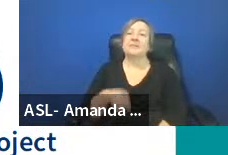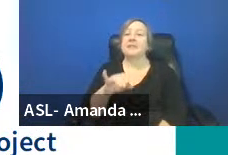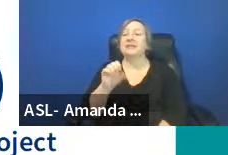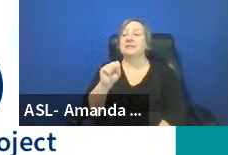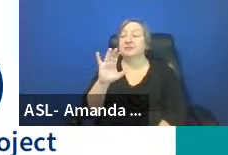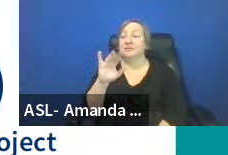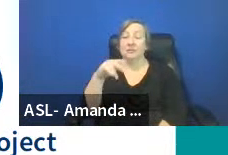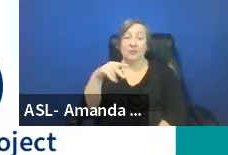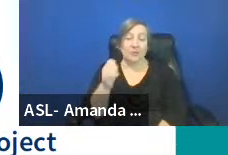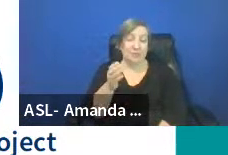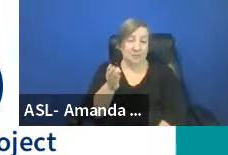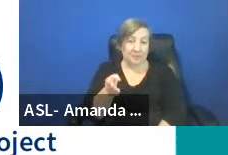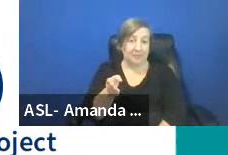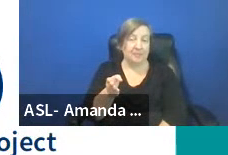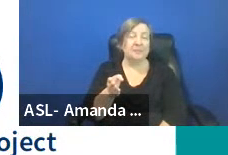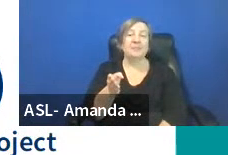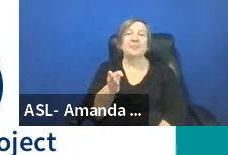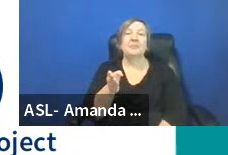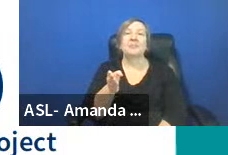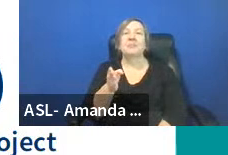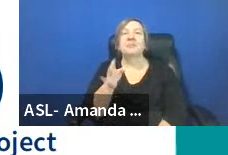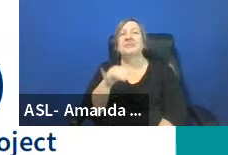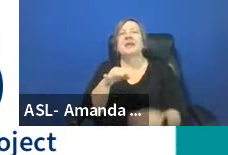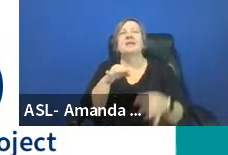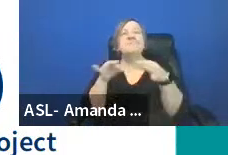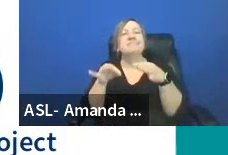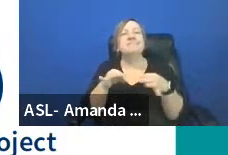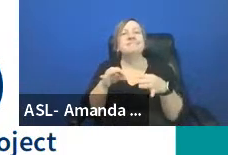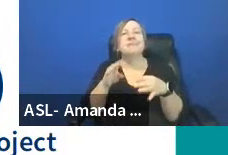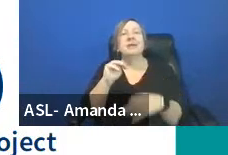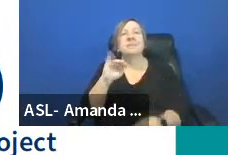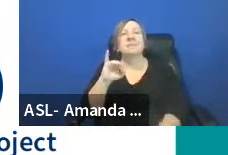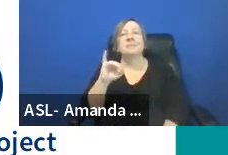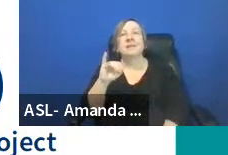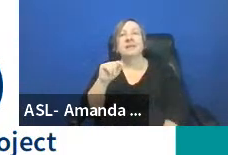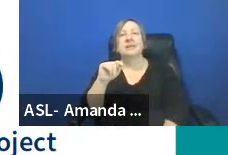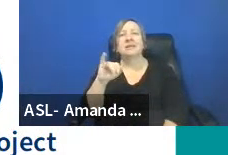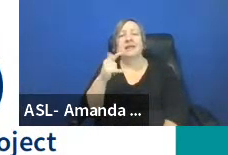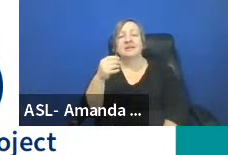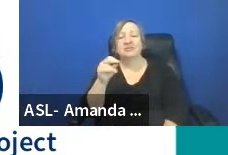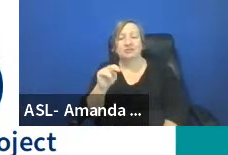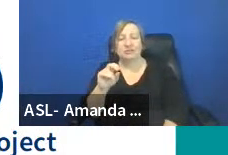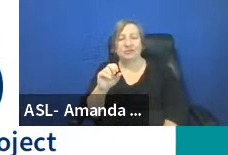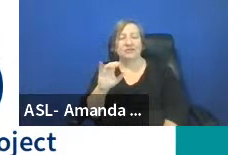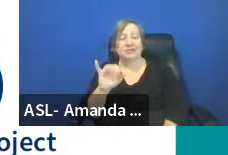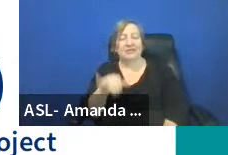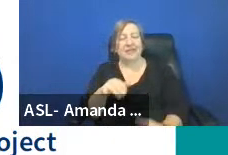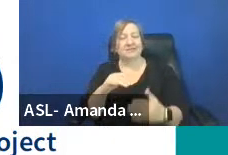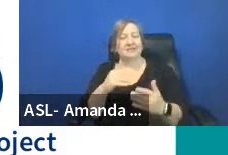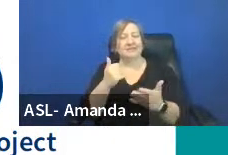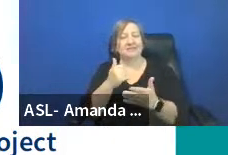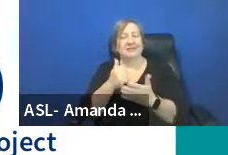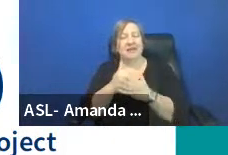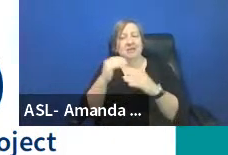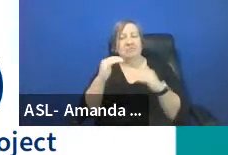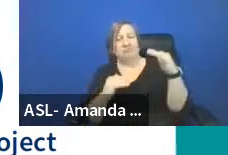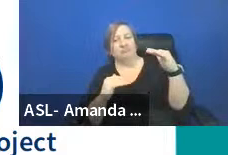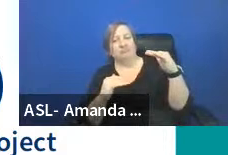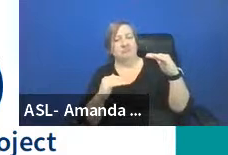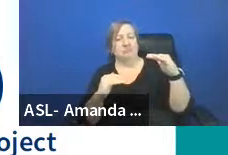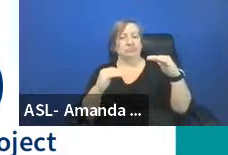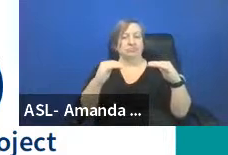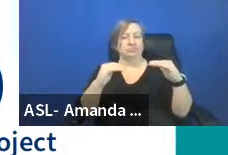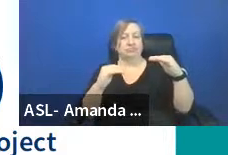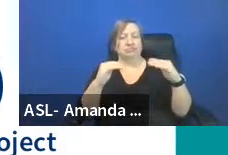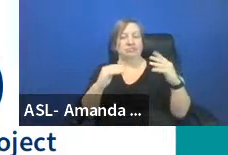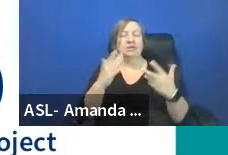here. Really, it's this piece around mitigation that this really lies in that mitigation of impacts of